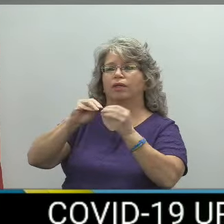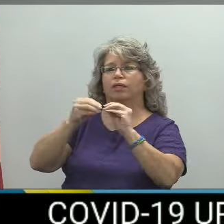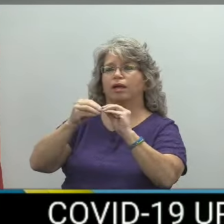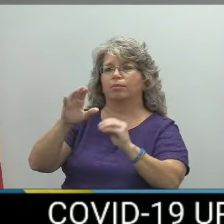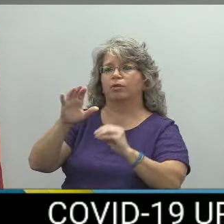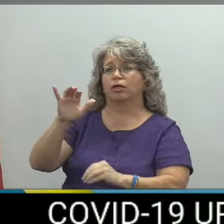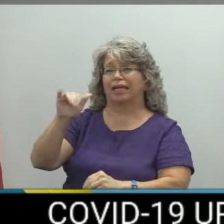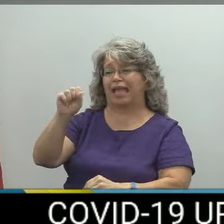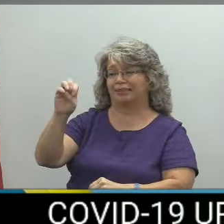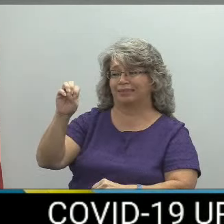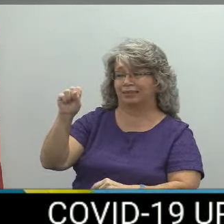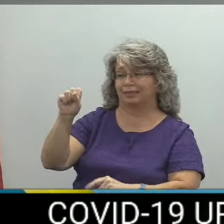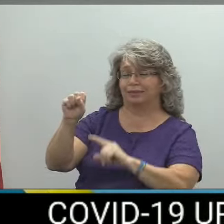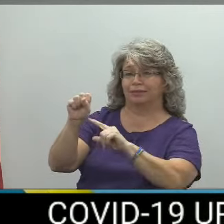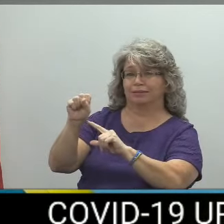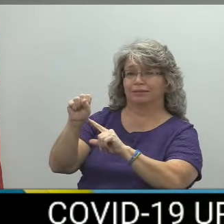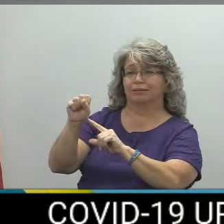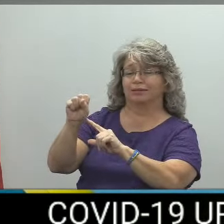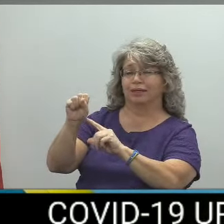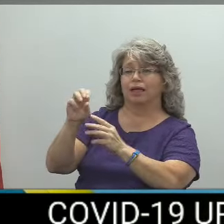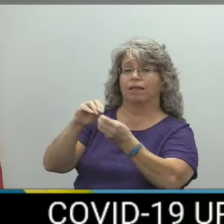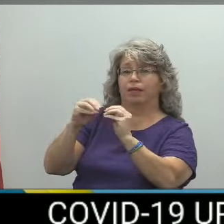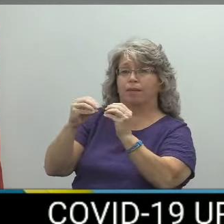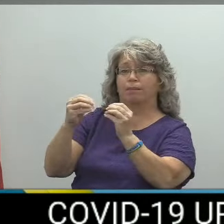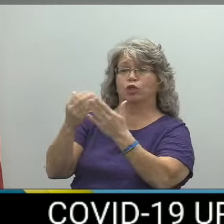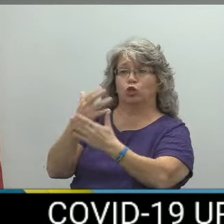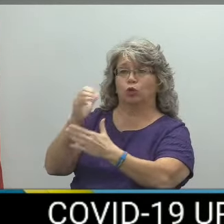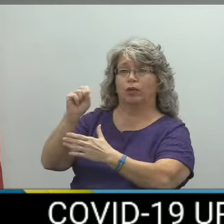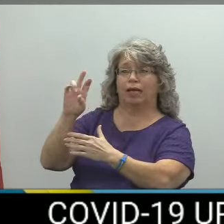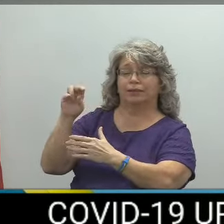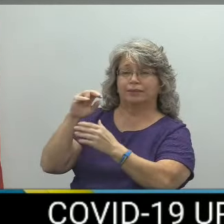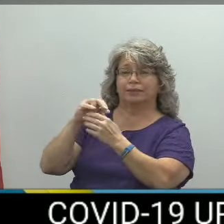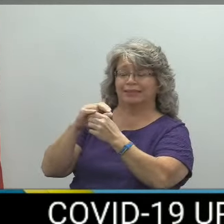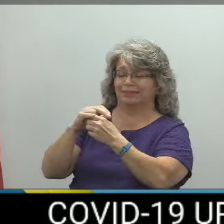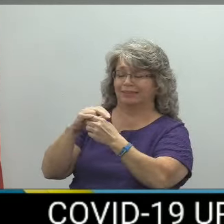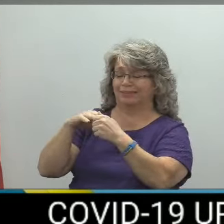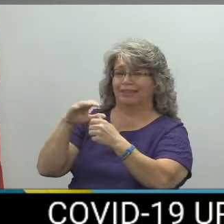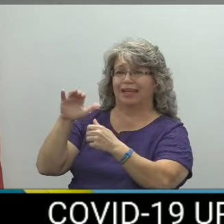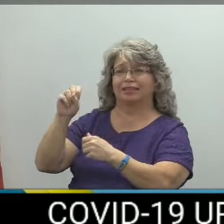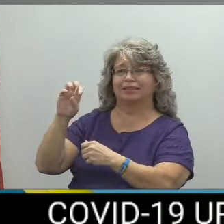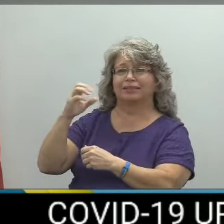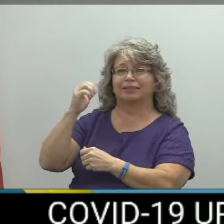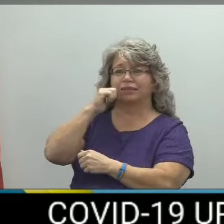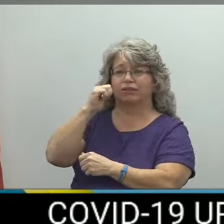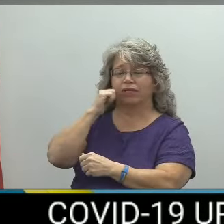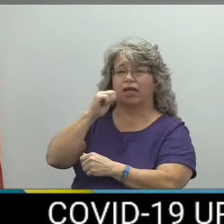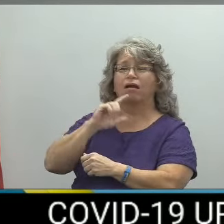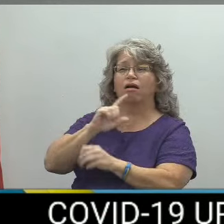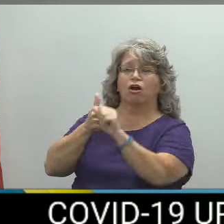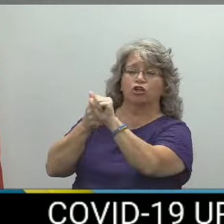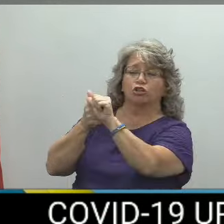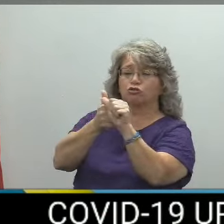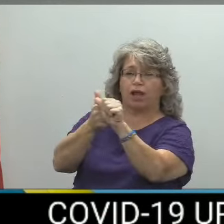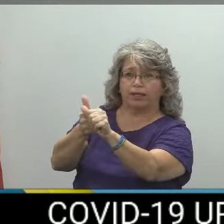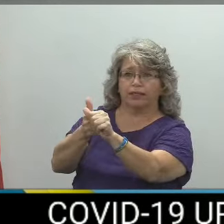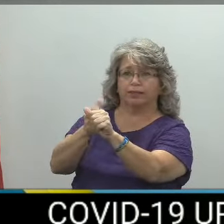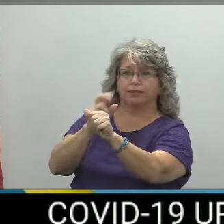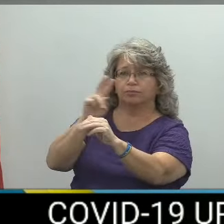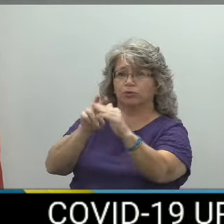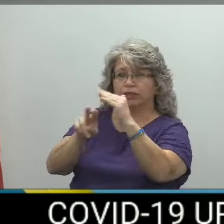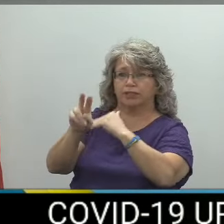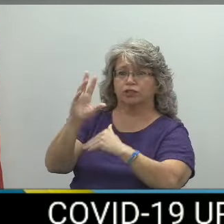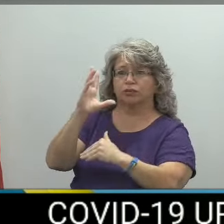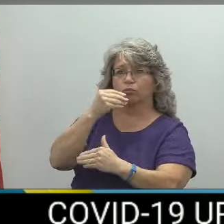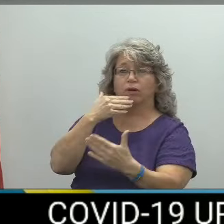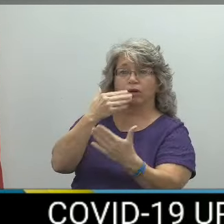what you're seeing is that the number of new cases per day are tracking the prediction fairly well. I think we're